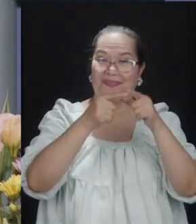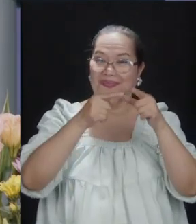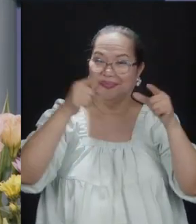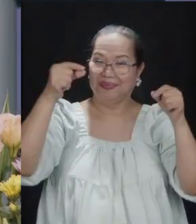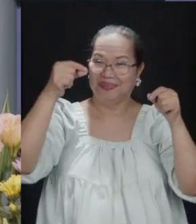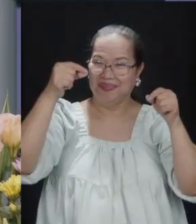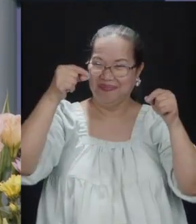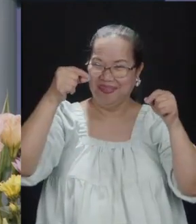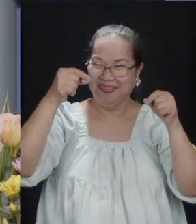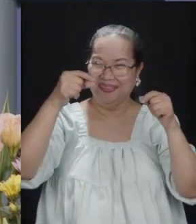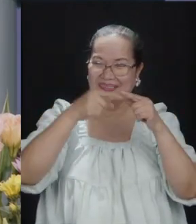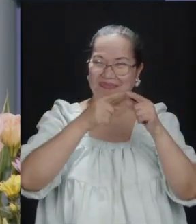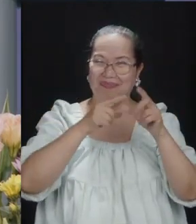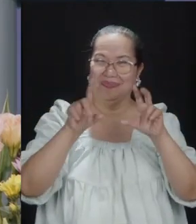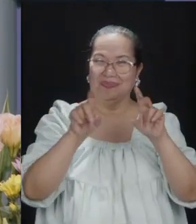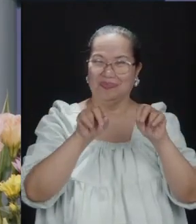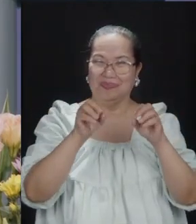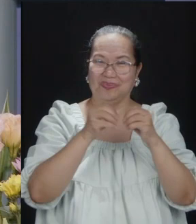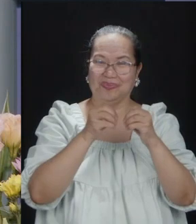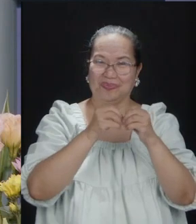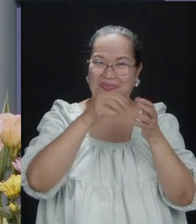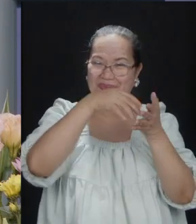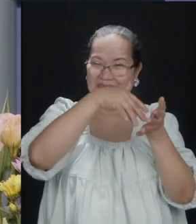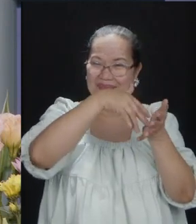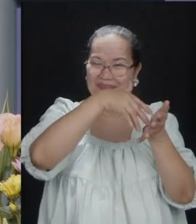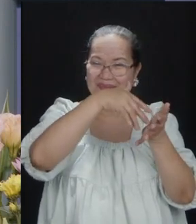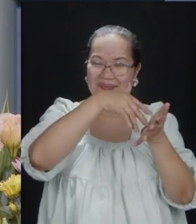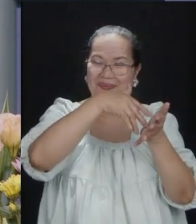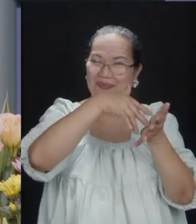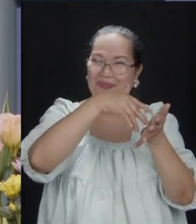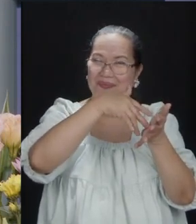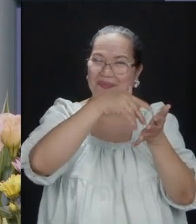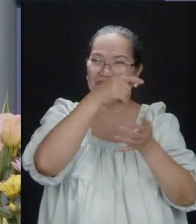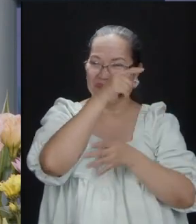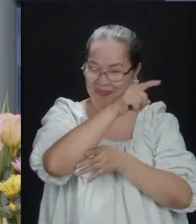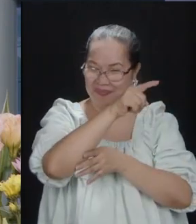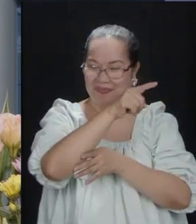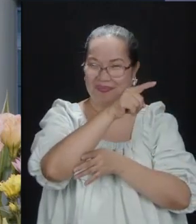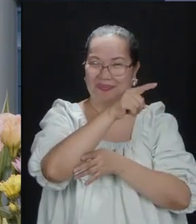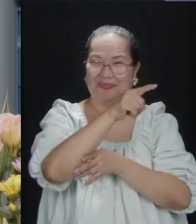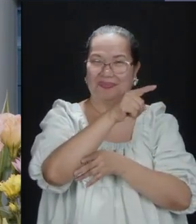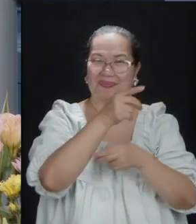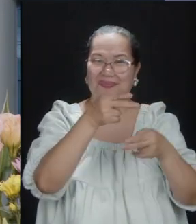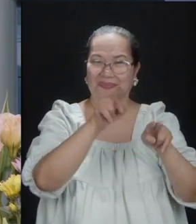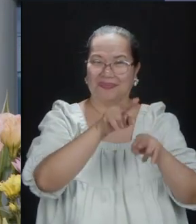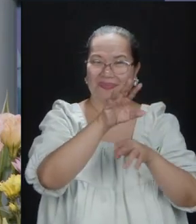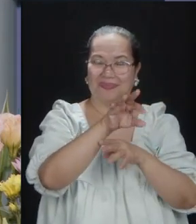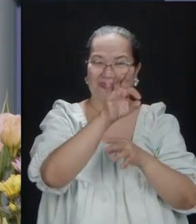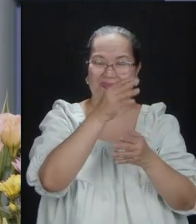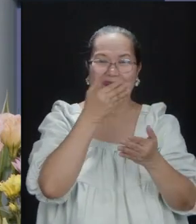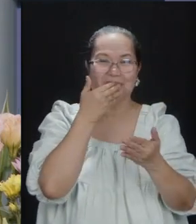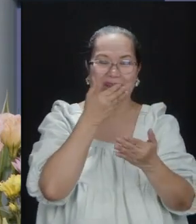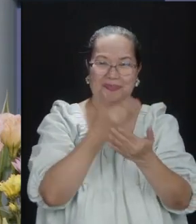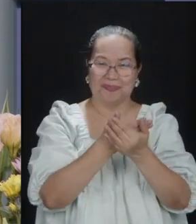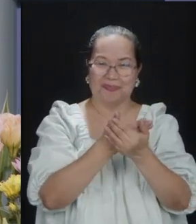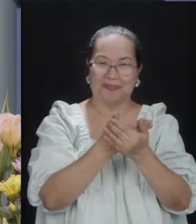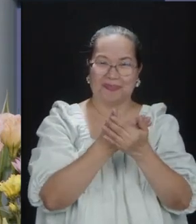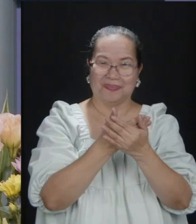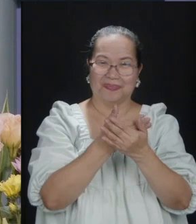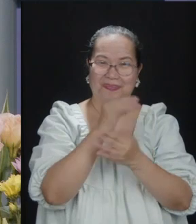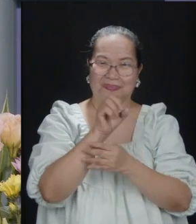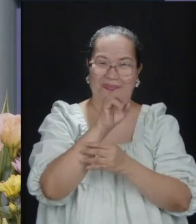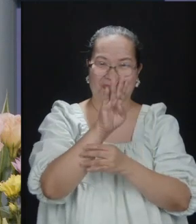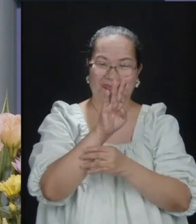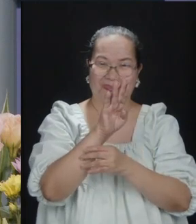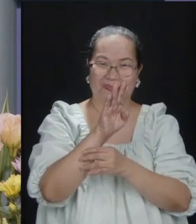He went there to do further studies. There, he eventually found a good job, a lovely